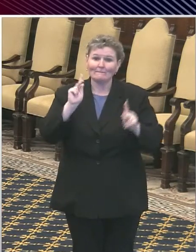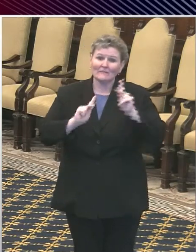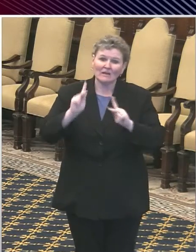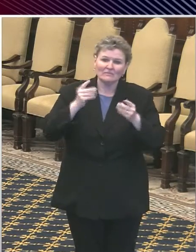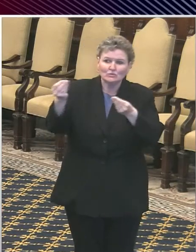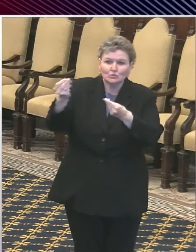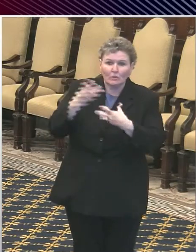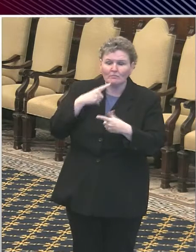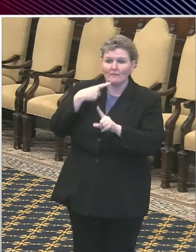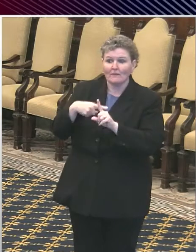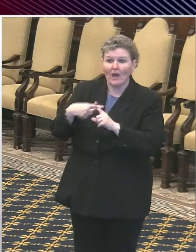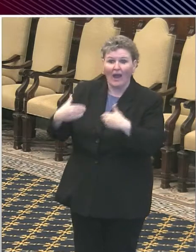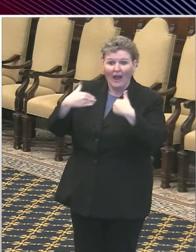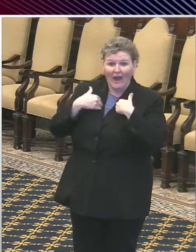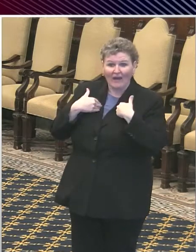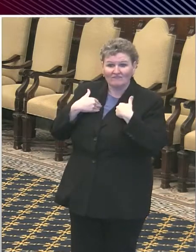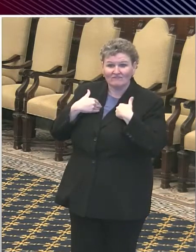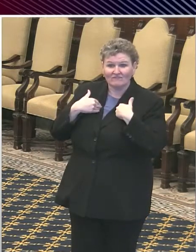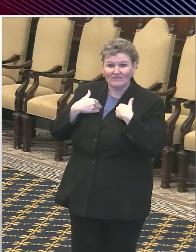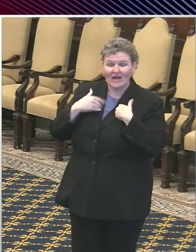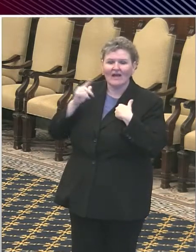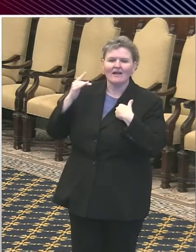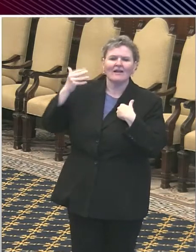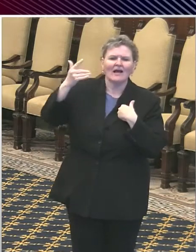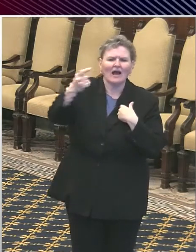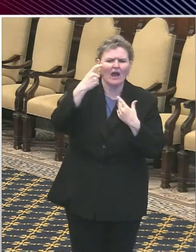cases of the infection confirmed, bringing us to a total of